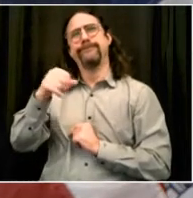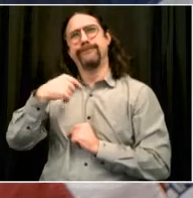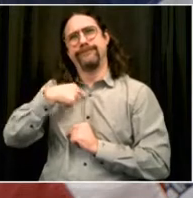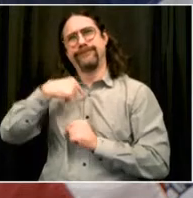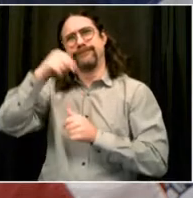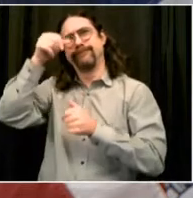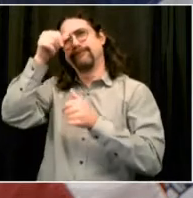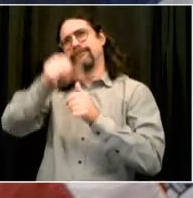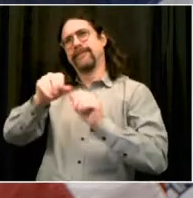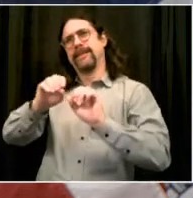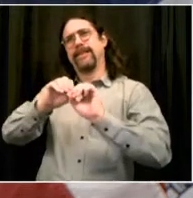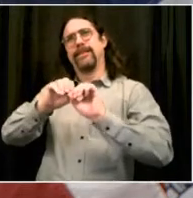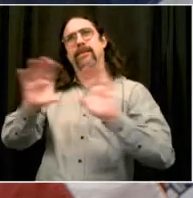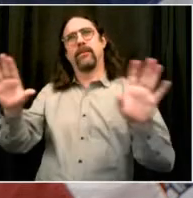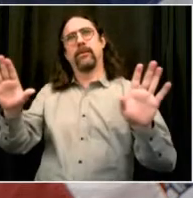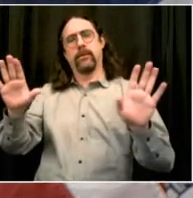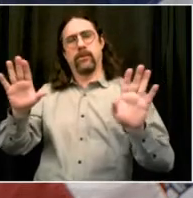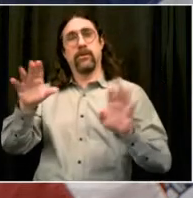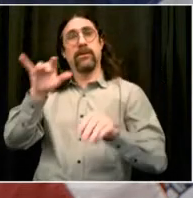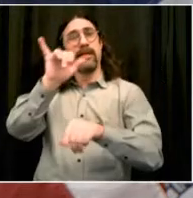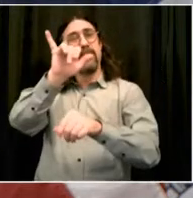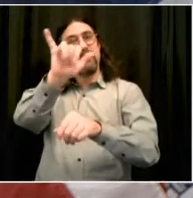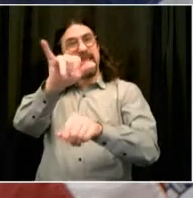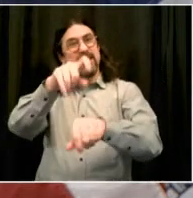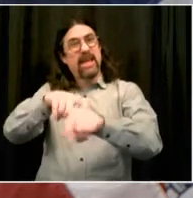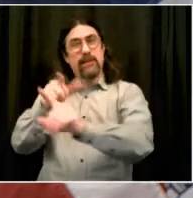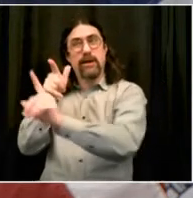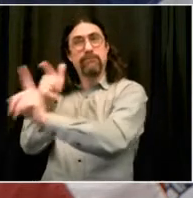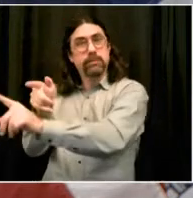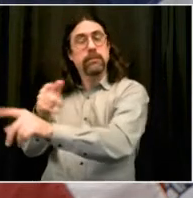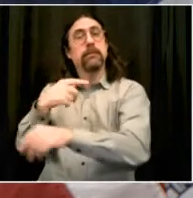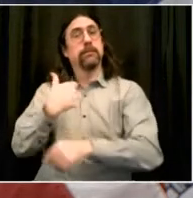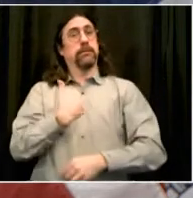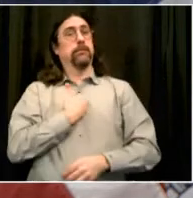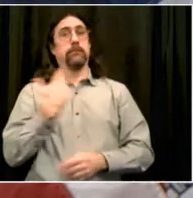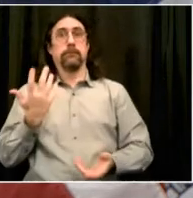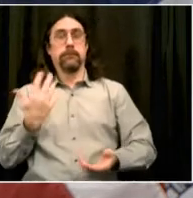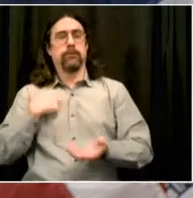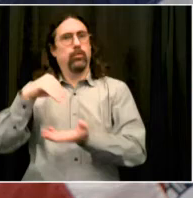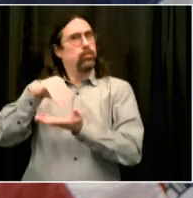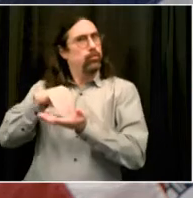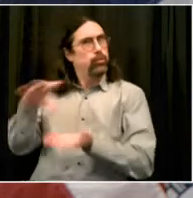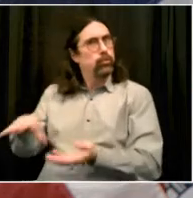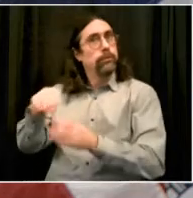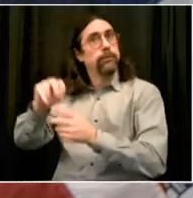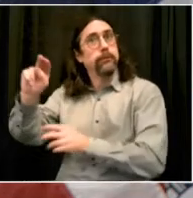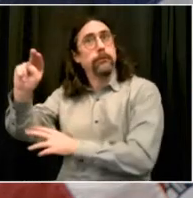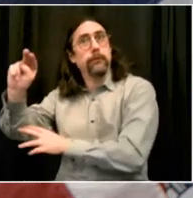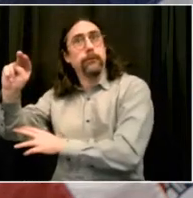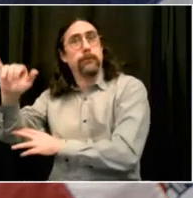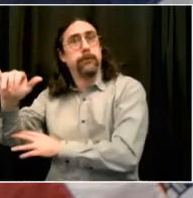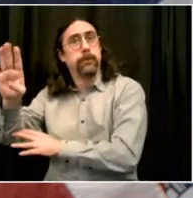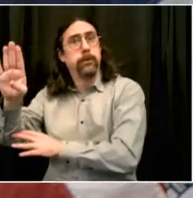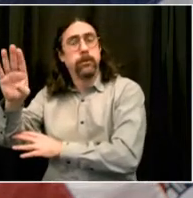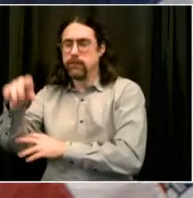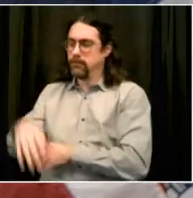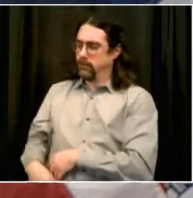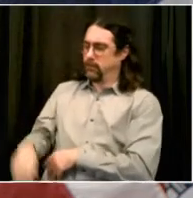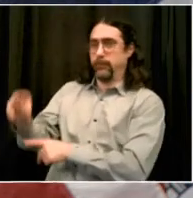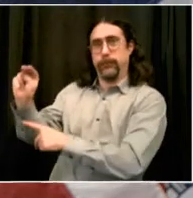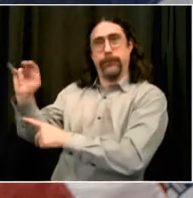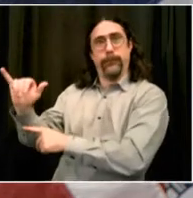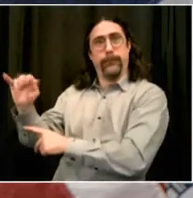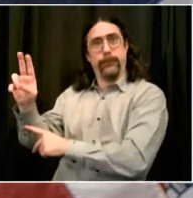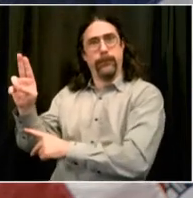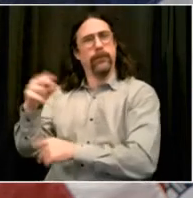important cultural figures of our time. He was one of the people who kind of defined the time we grew up in, and it's very hard to lose someone